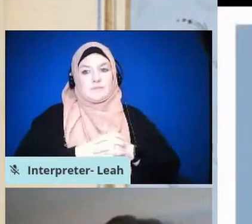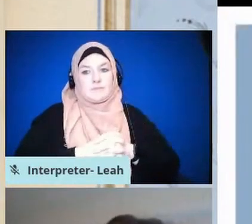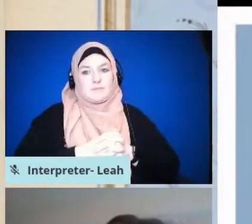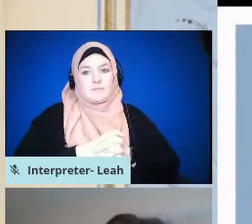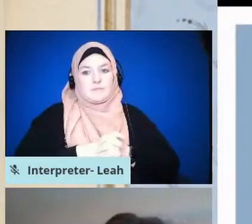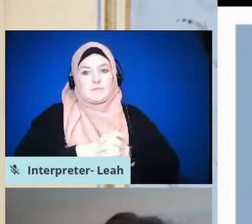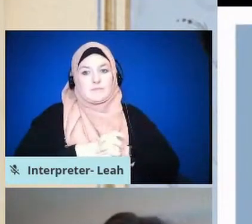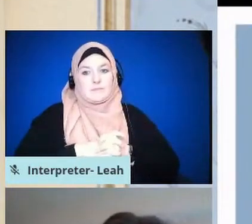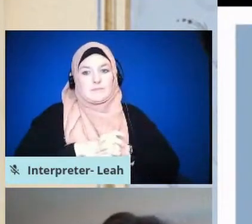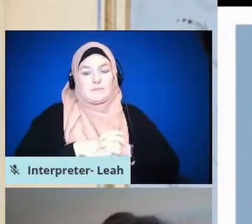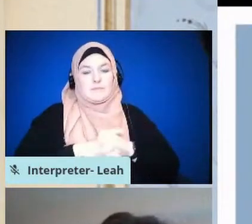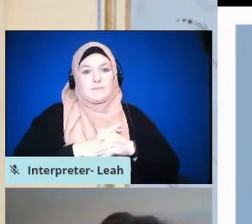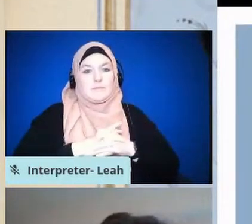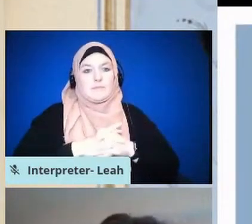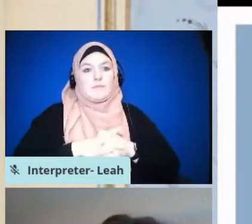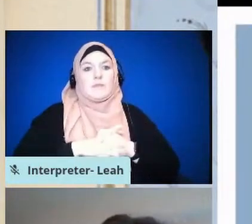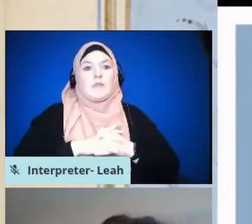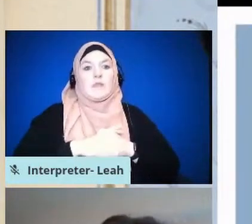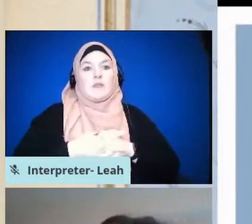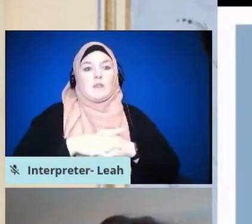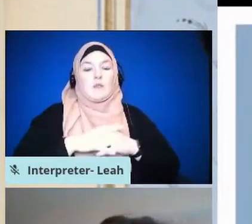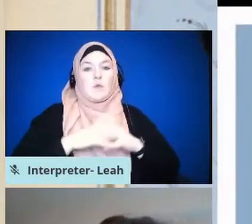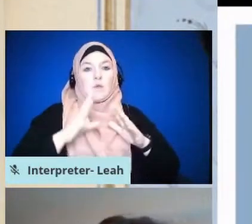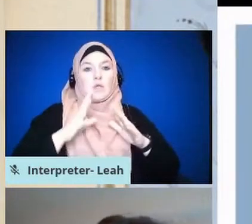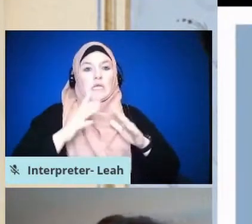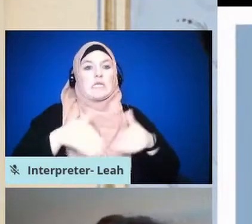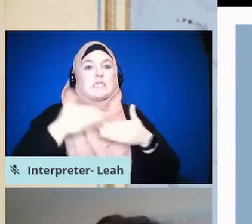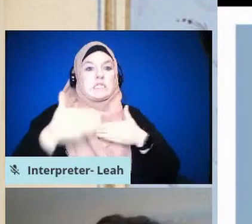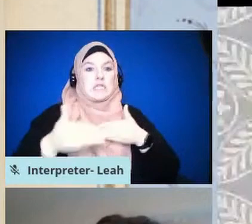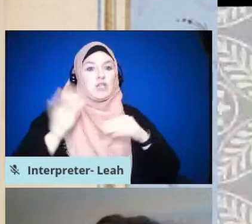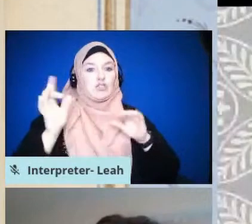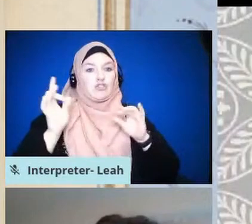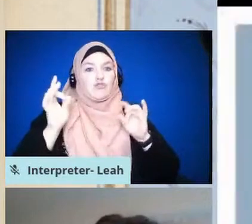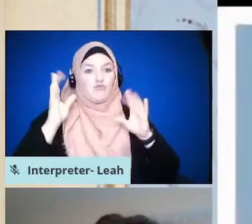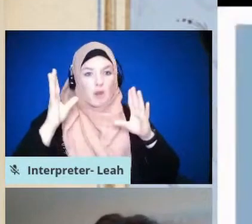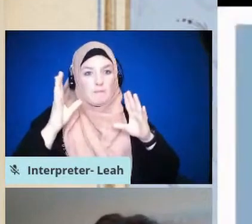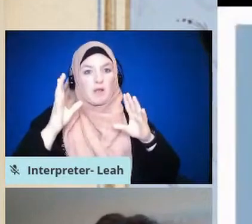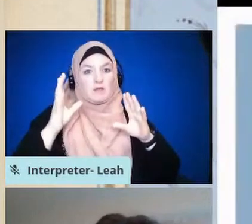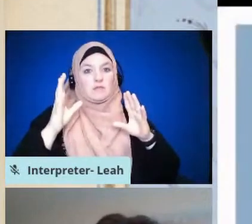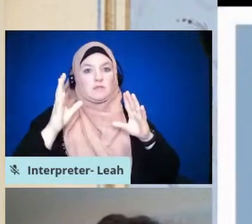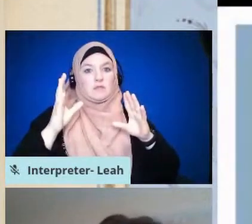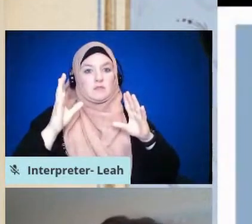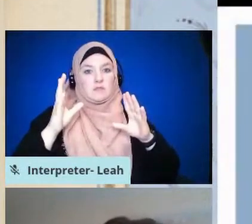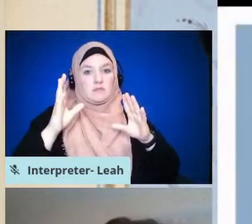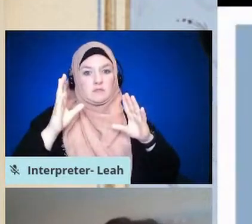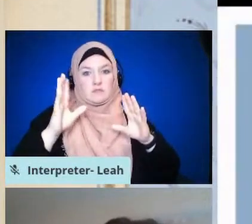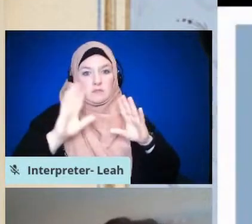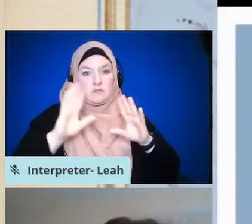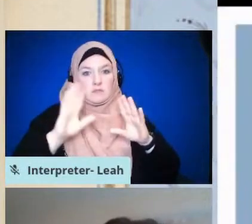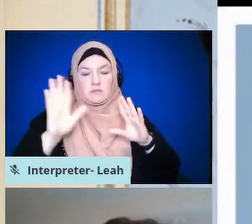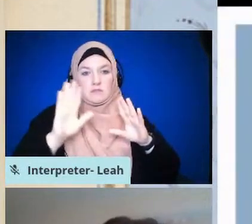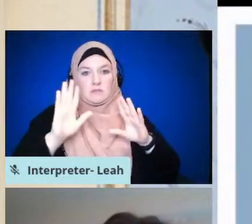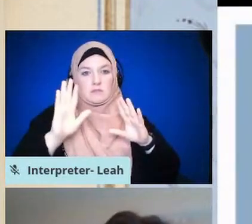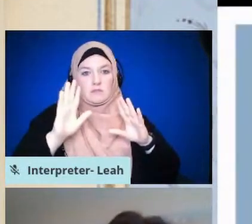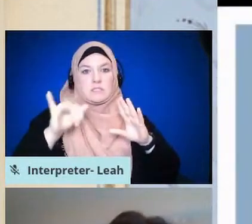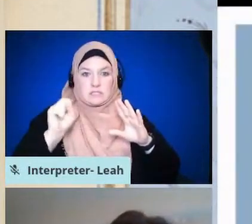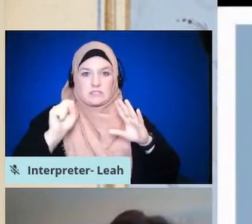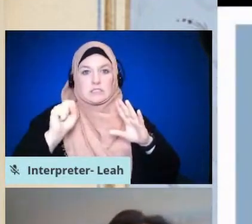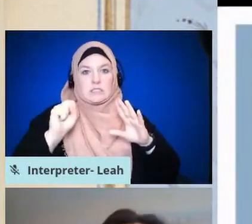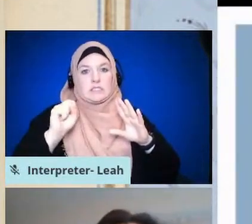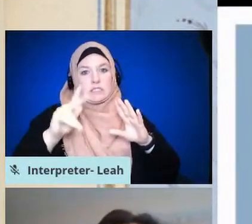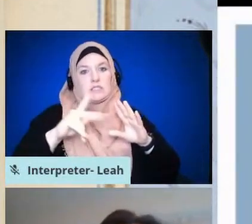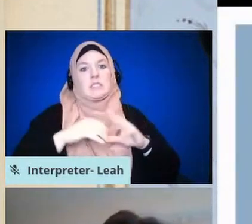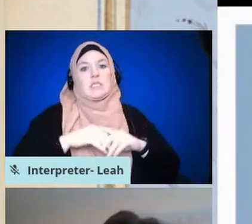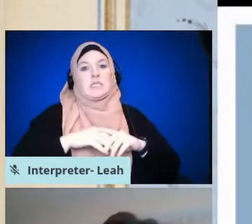Now, next trauma and uh, uh, yes,